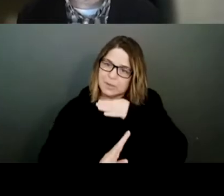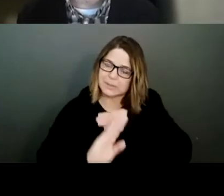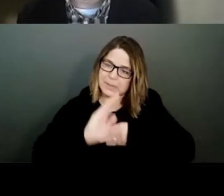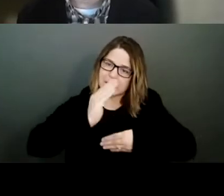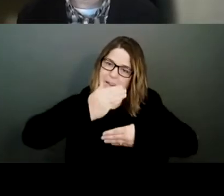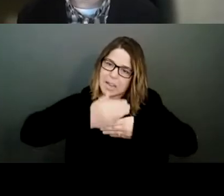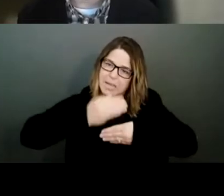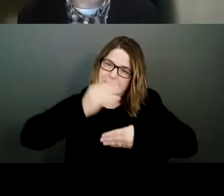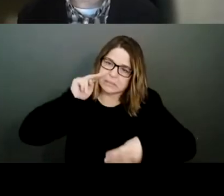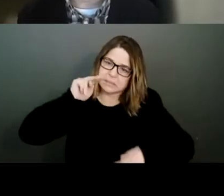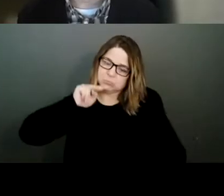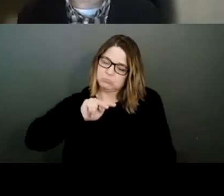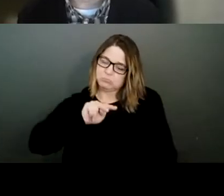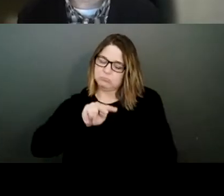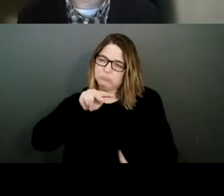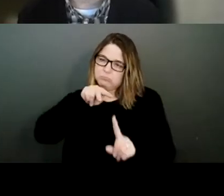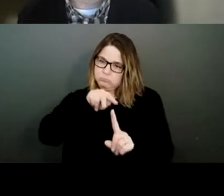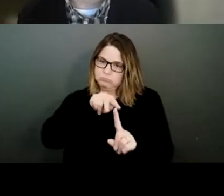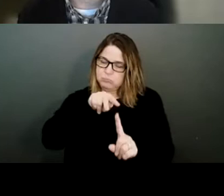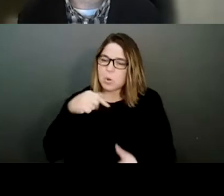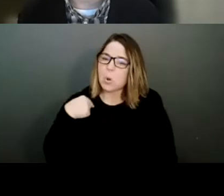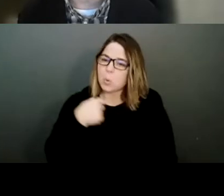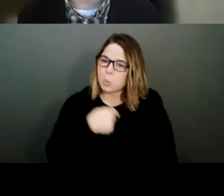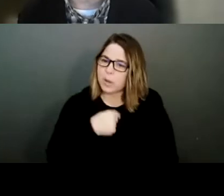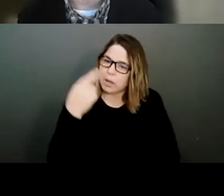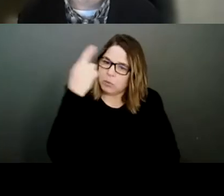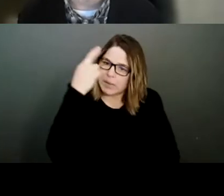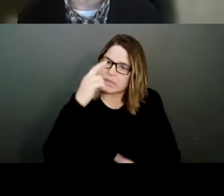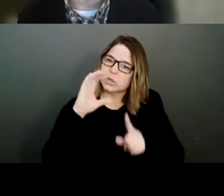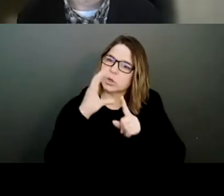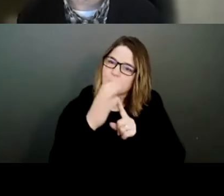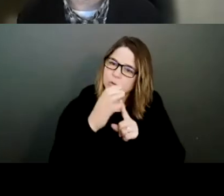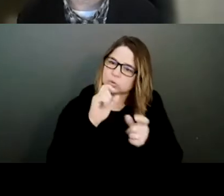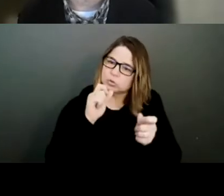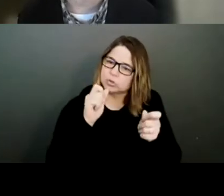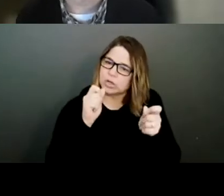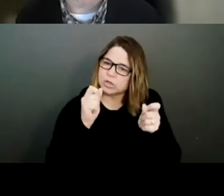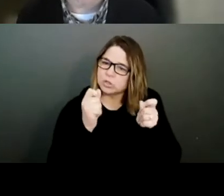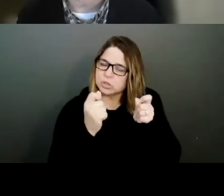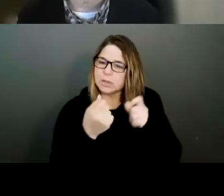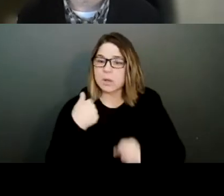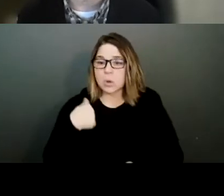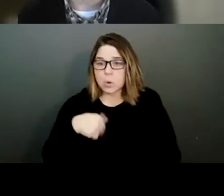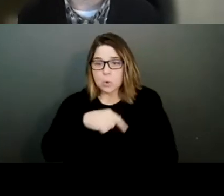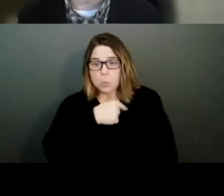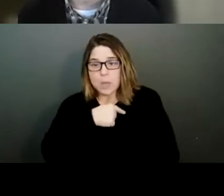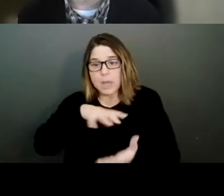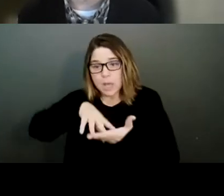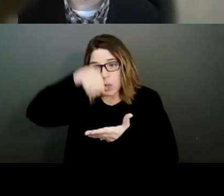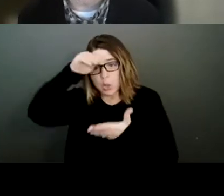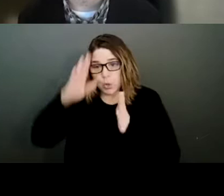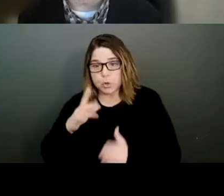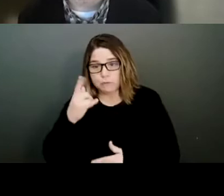this lens, we recognize that culture evolves, it's ever changing, and that we as lifelong learners can